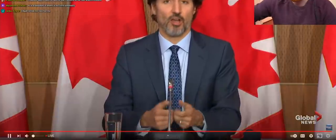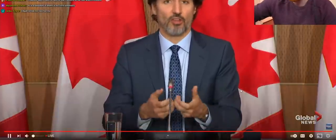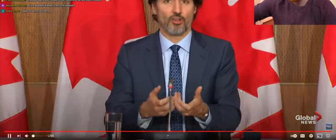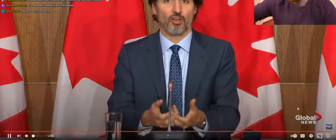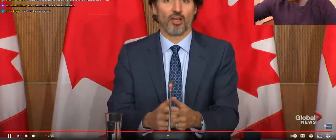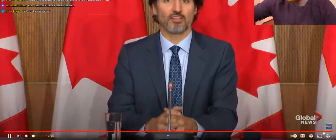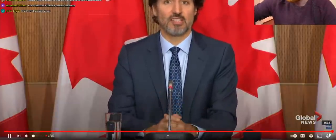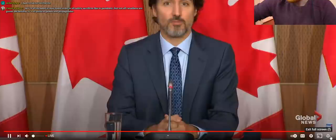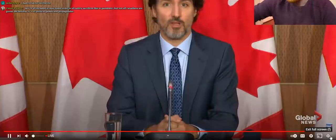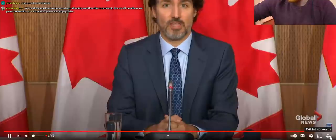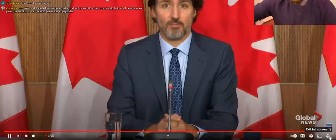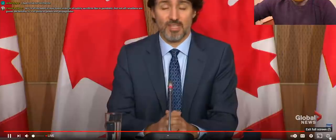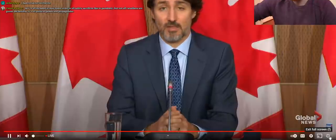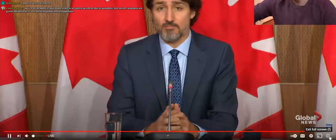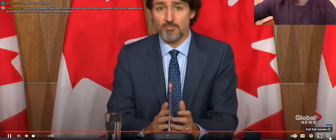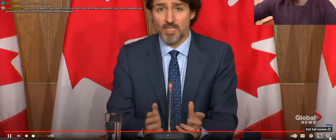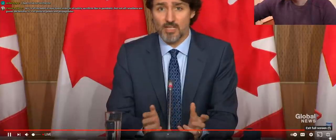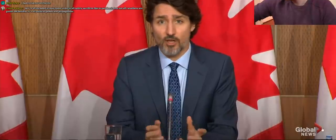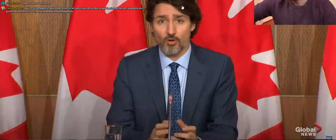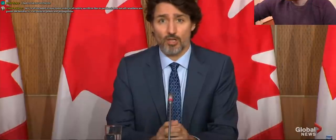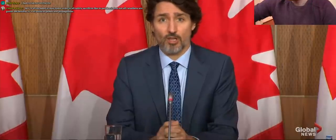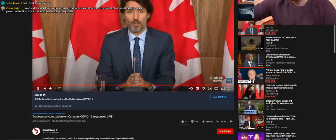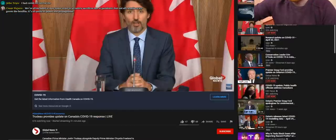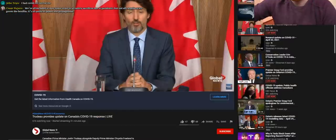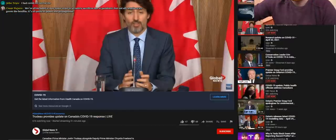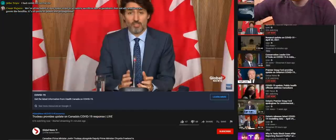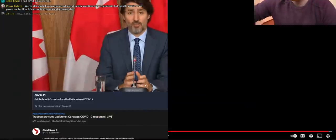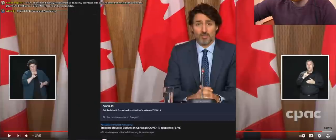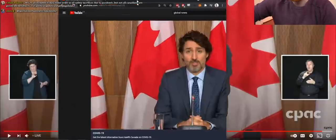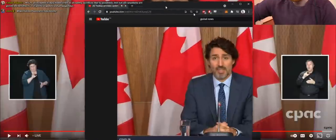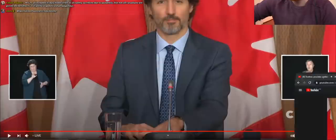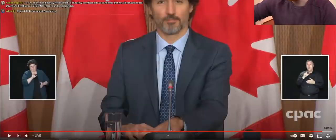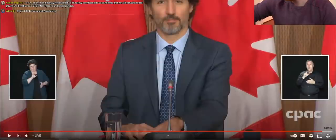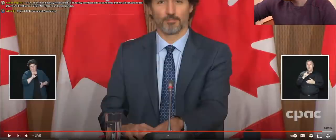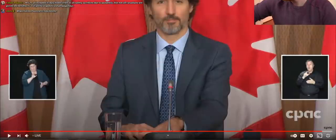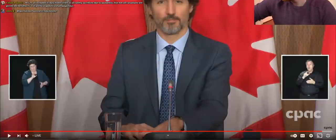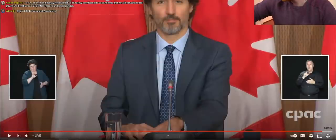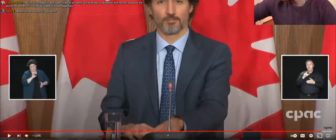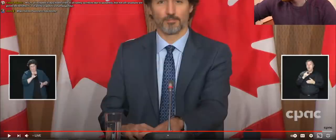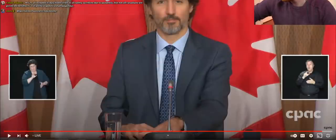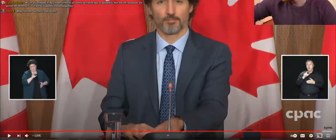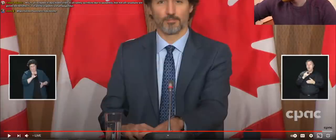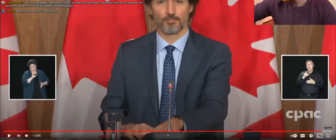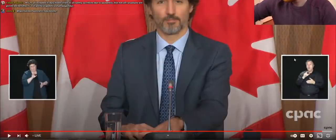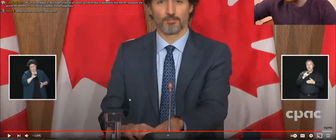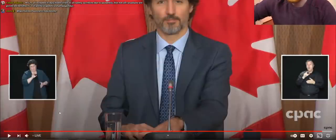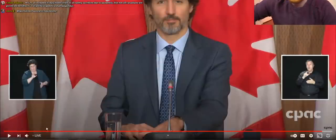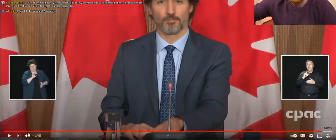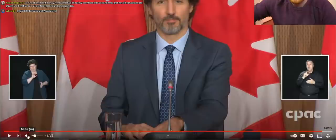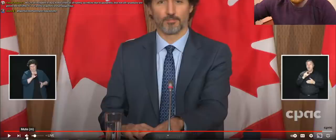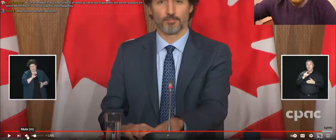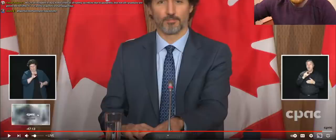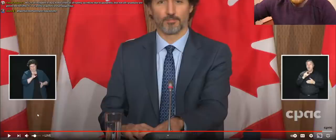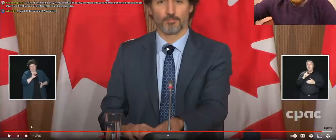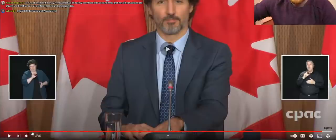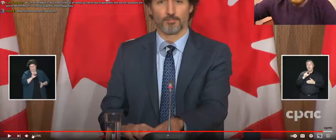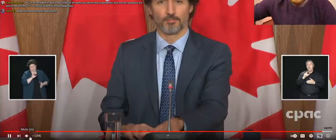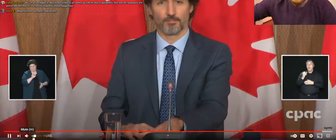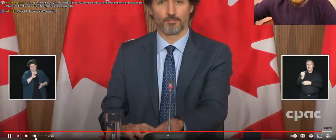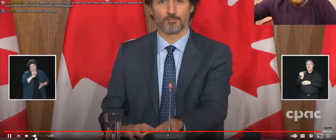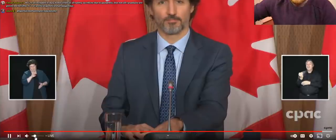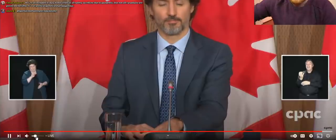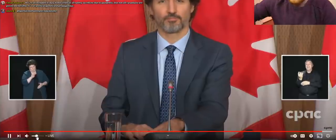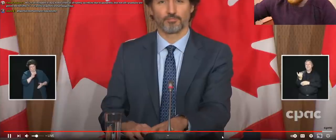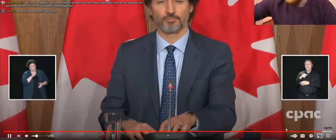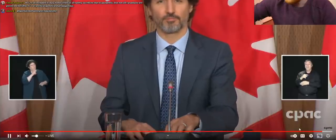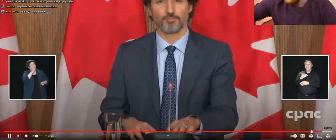longer? I'm going to flip back to the CPAC because as much as it's nice to have that translation, I wasn't getting much from it because...